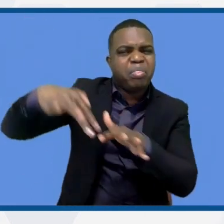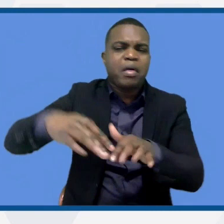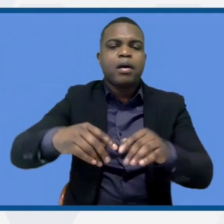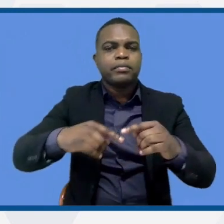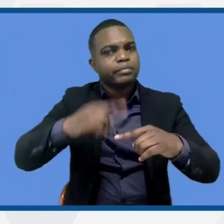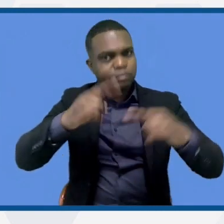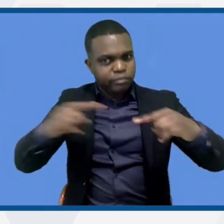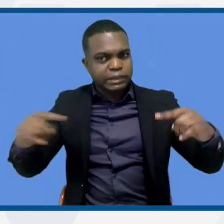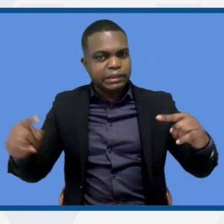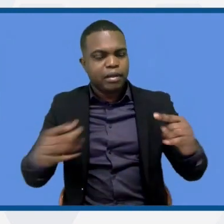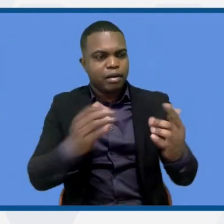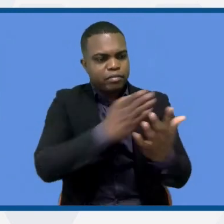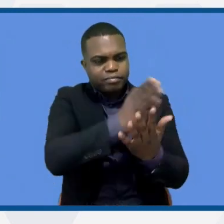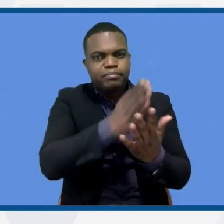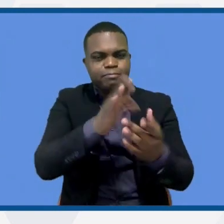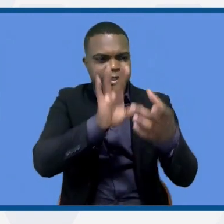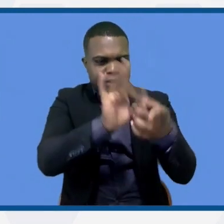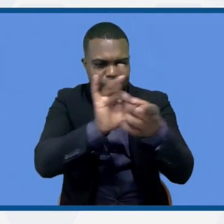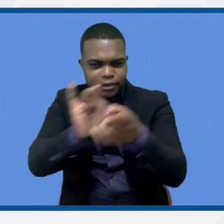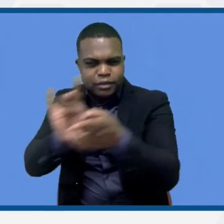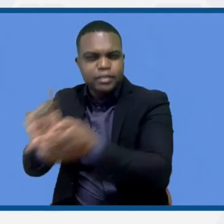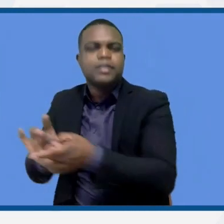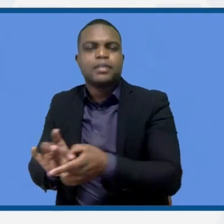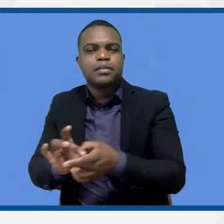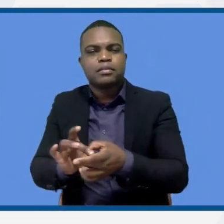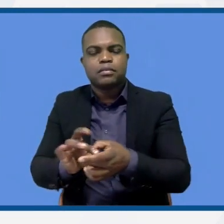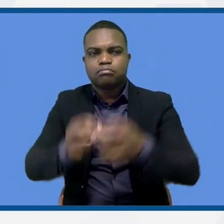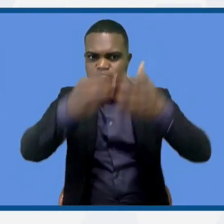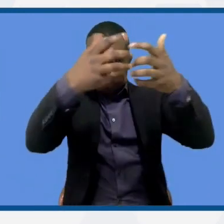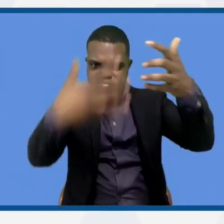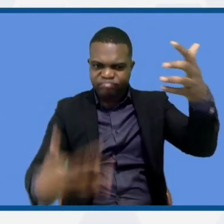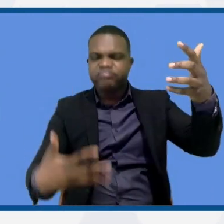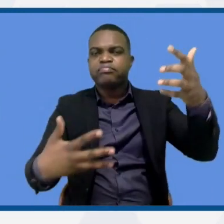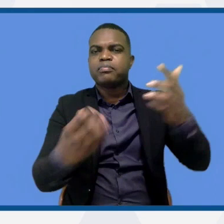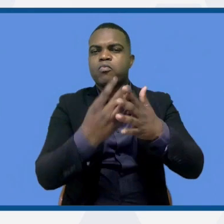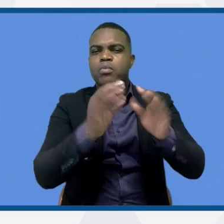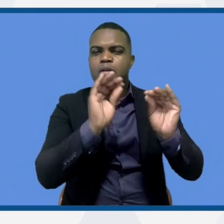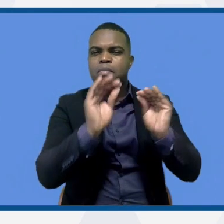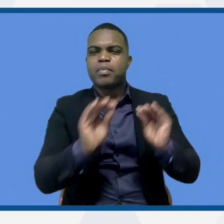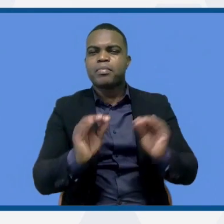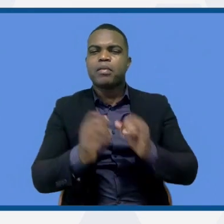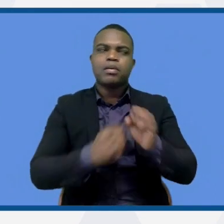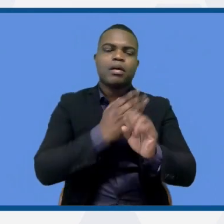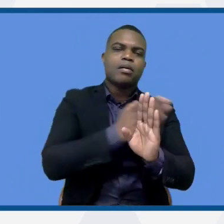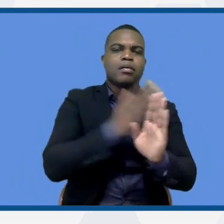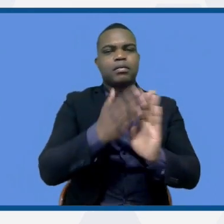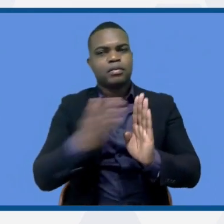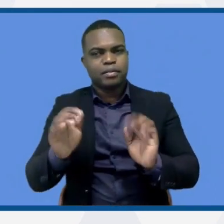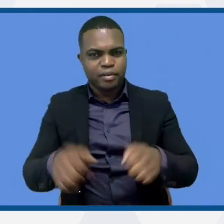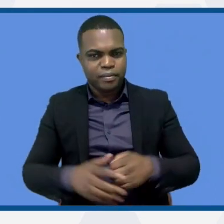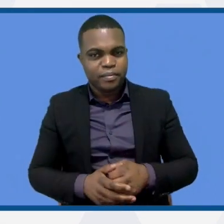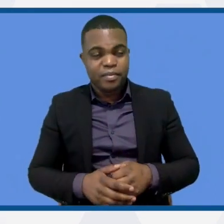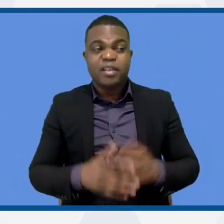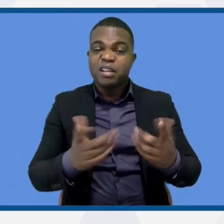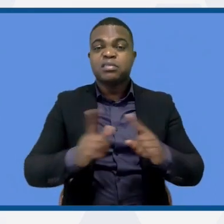for cyclones, for floodings, for tsunamis. And we have also been